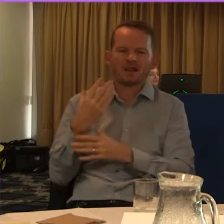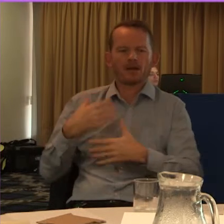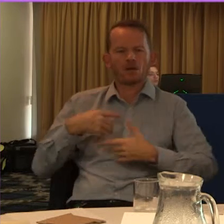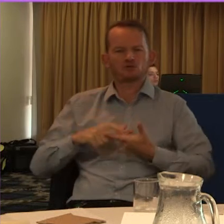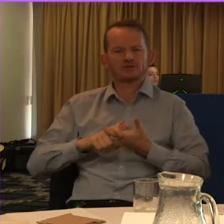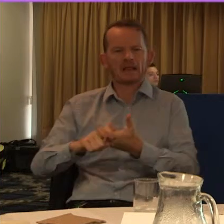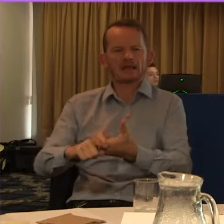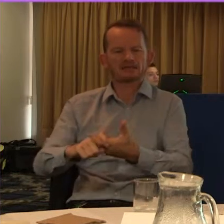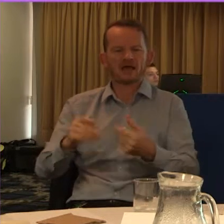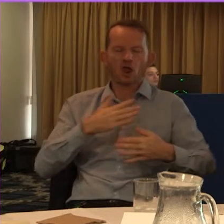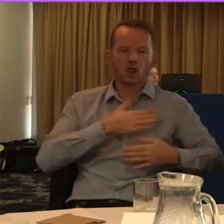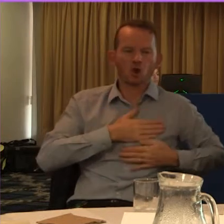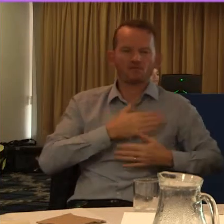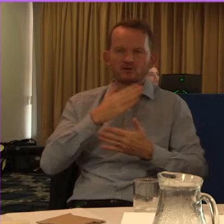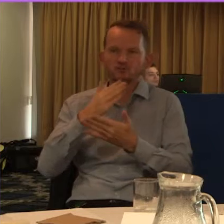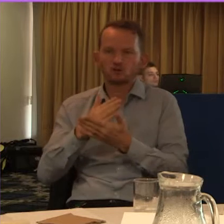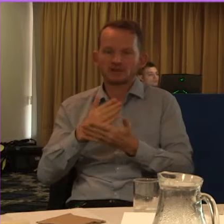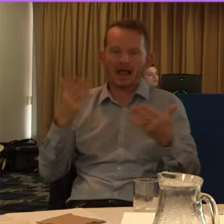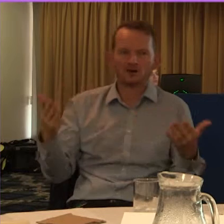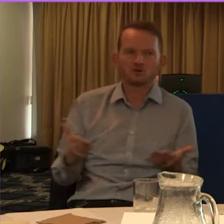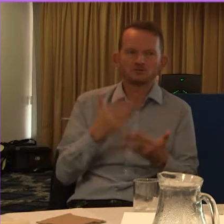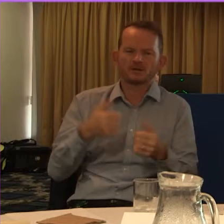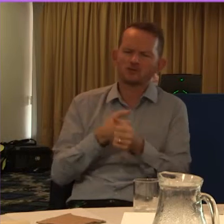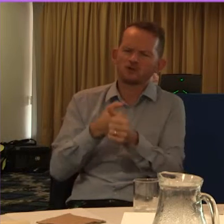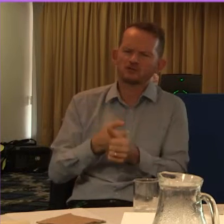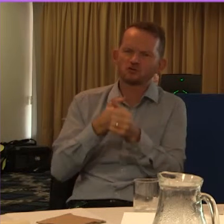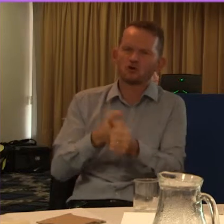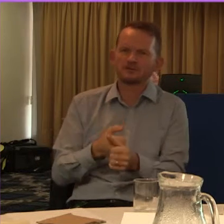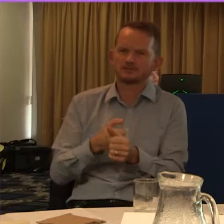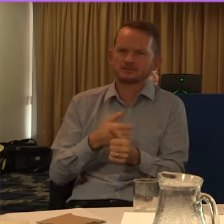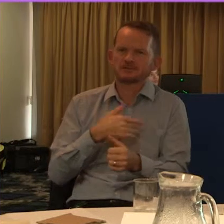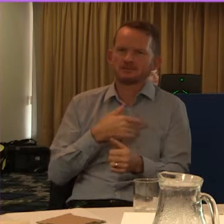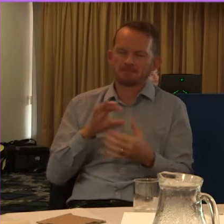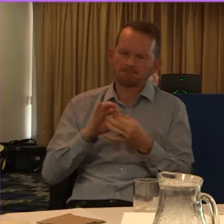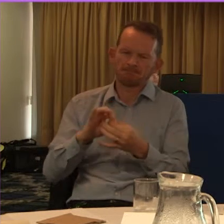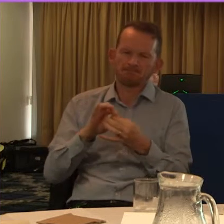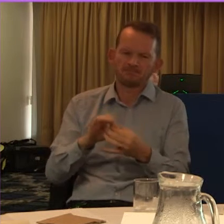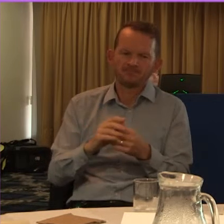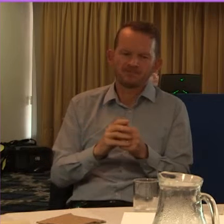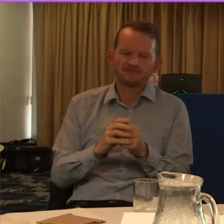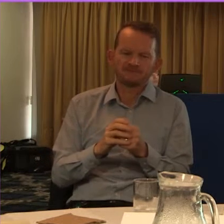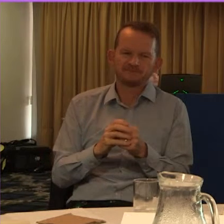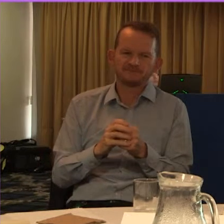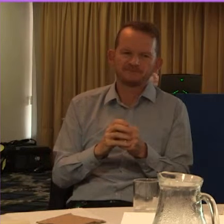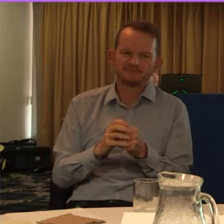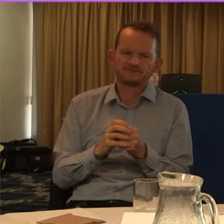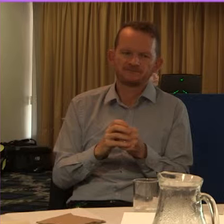and maintain our resilience have love and trust, encouragement and reassurance at their heart.